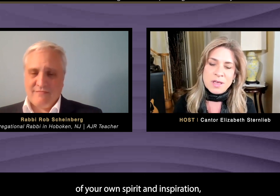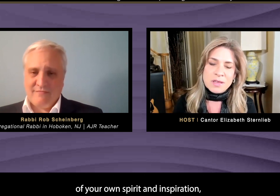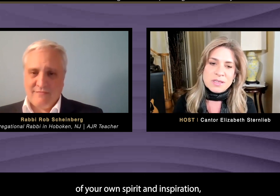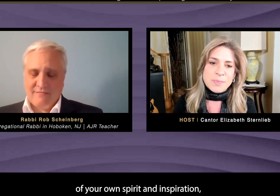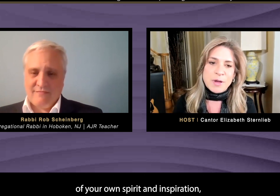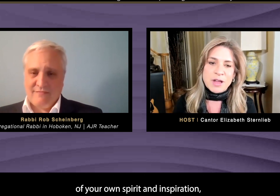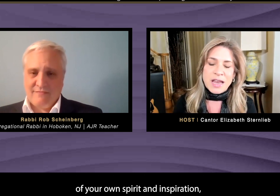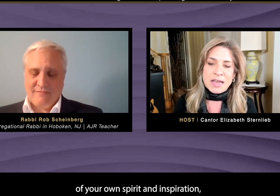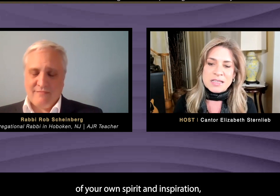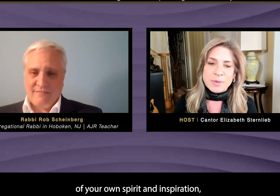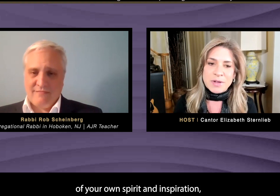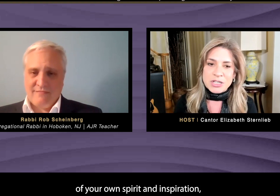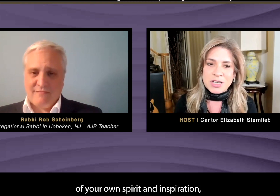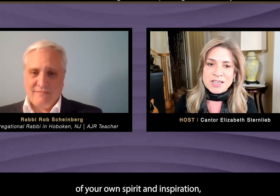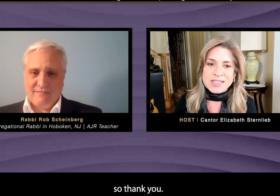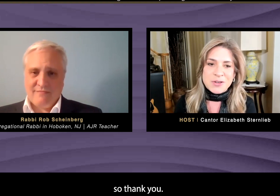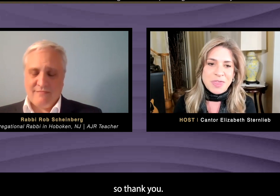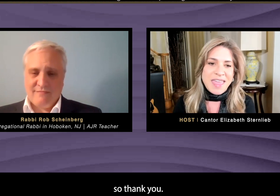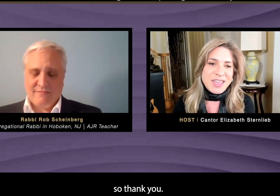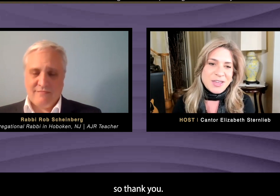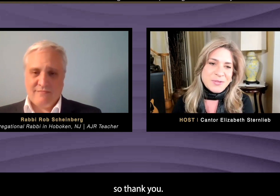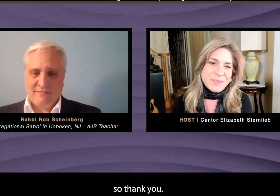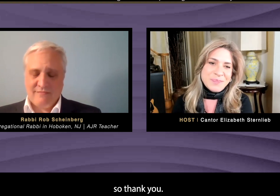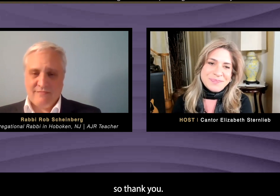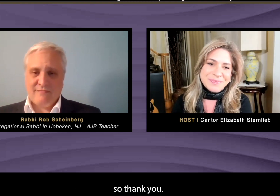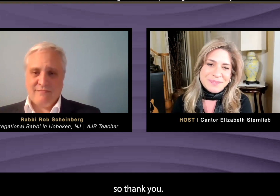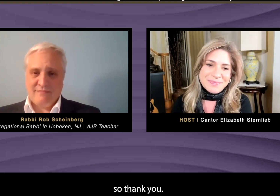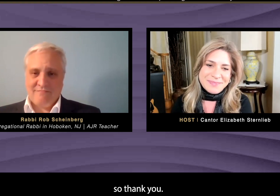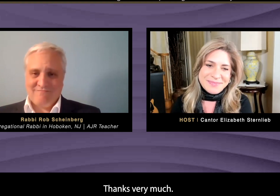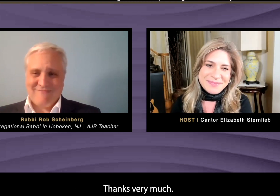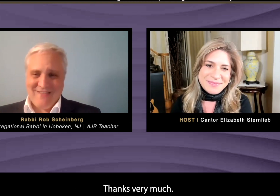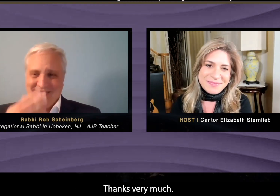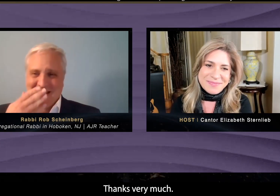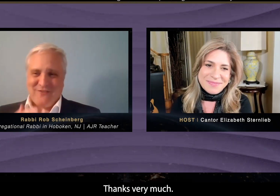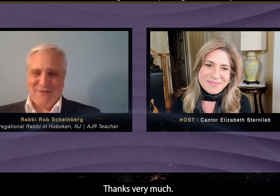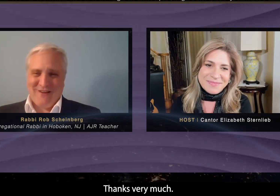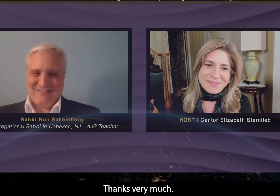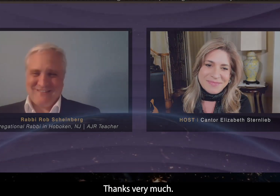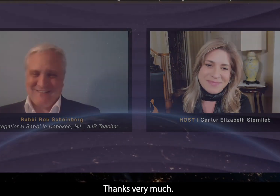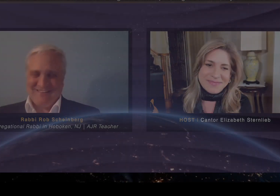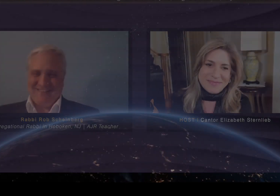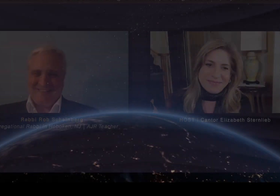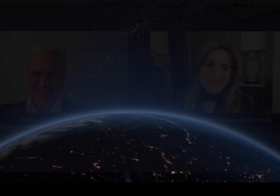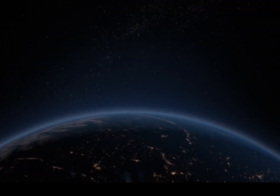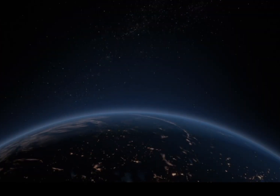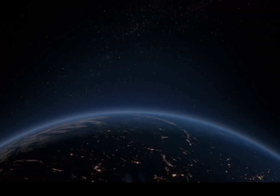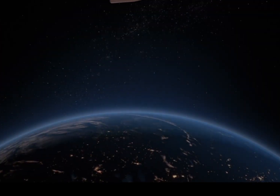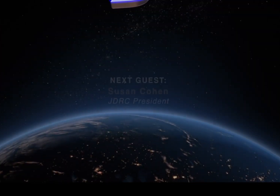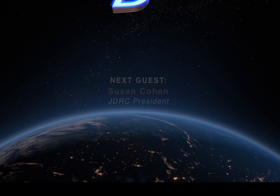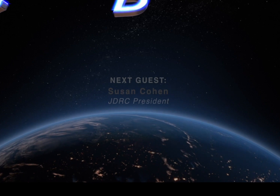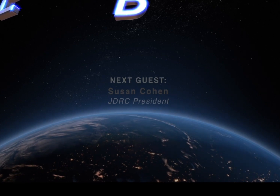own spirit and inspiration. So thank you. Thanks very much.